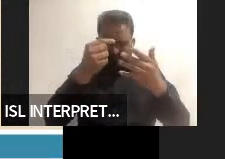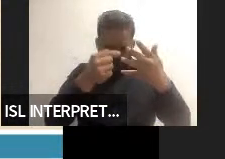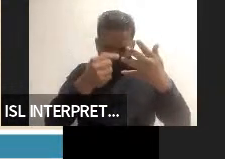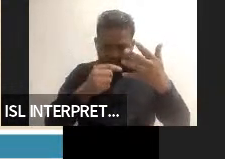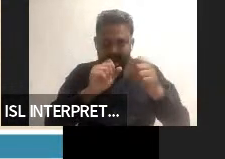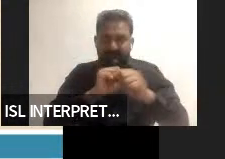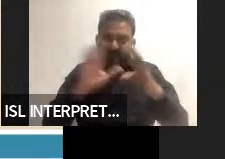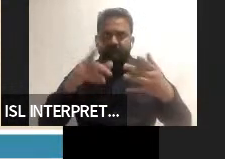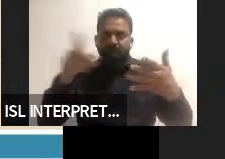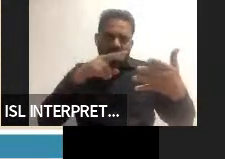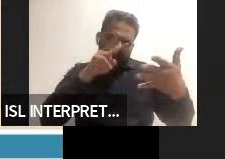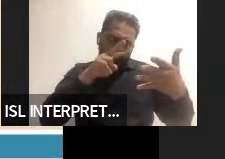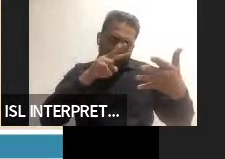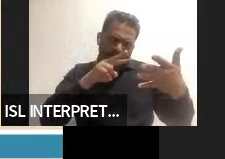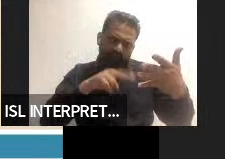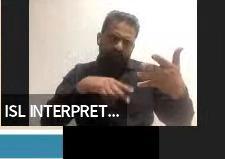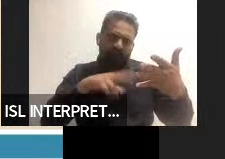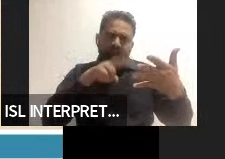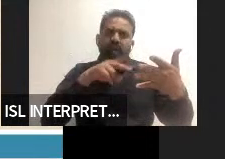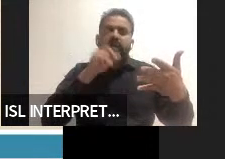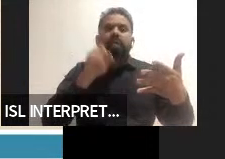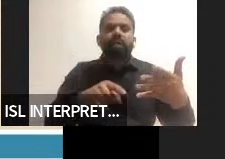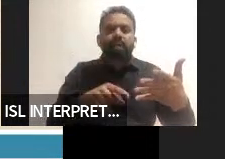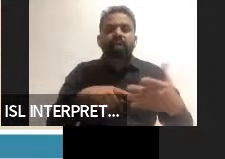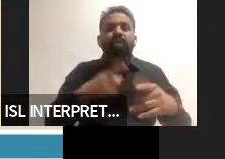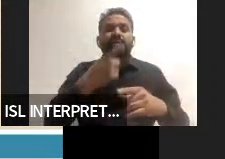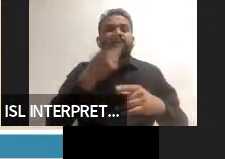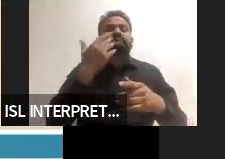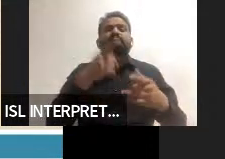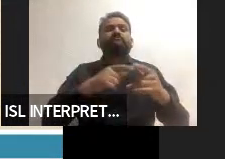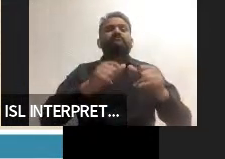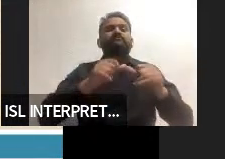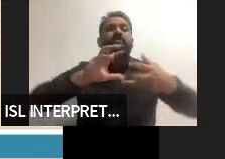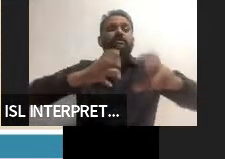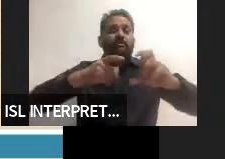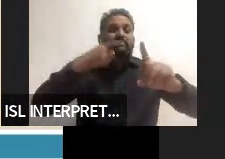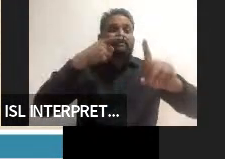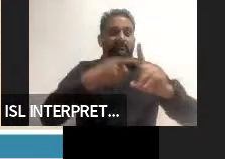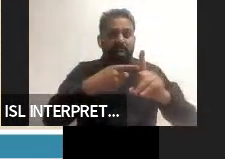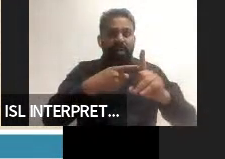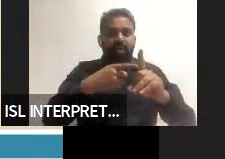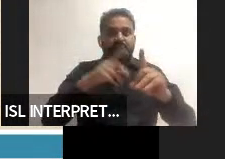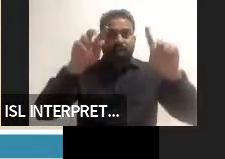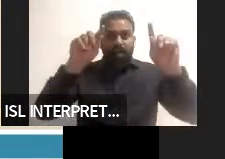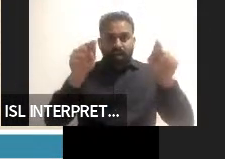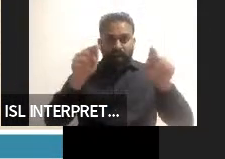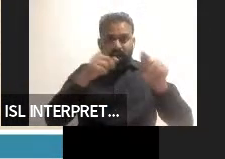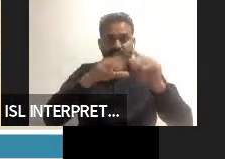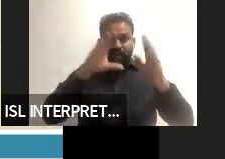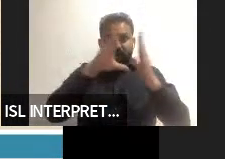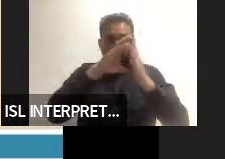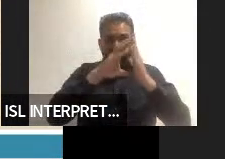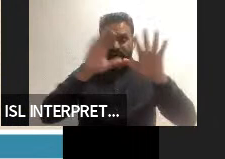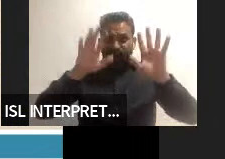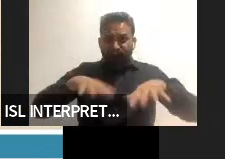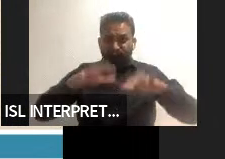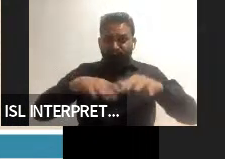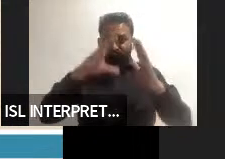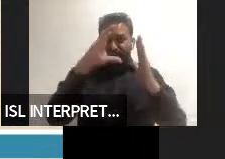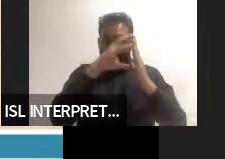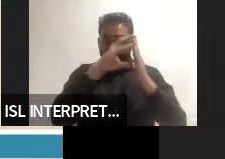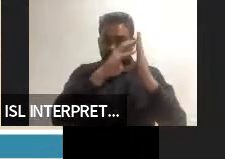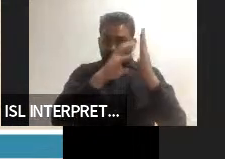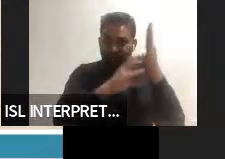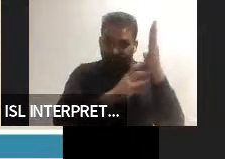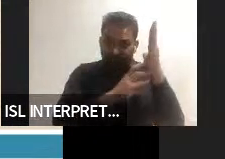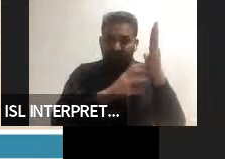it. Sometimes what happens, the auto version, it either takes the paragraph of your substantive argument and puts in the